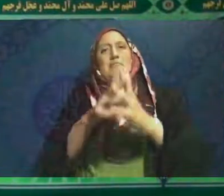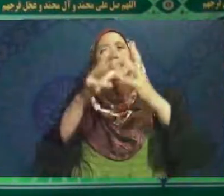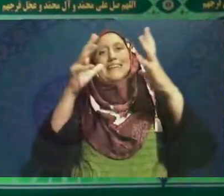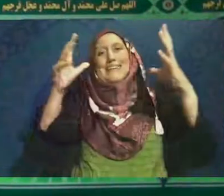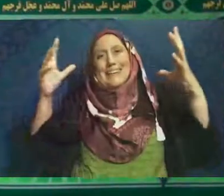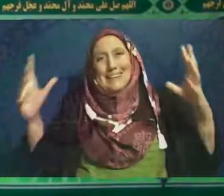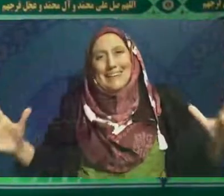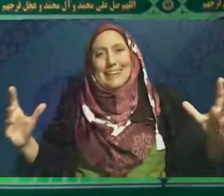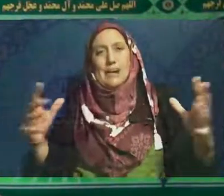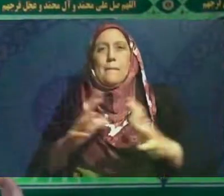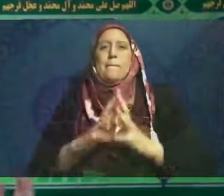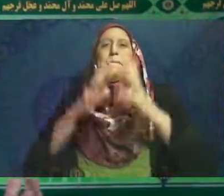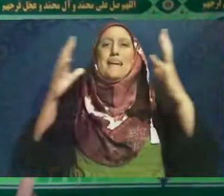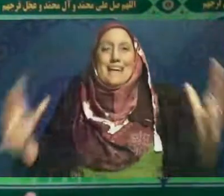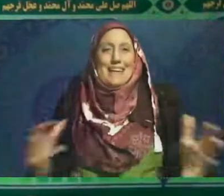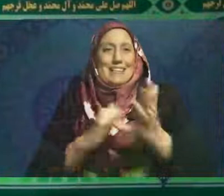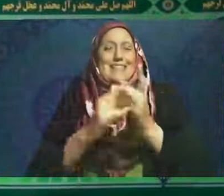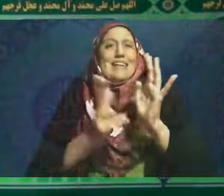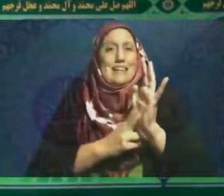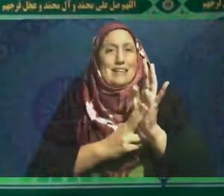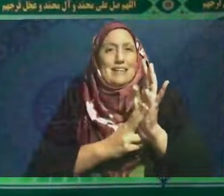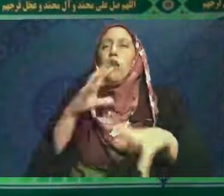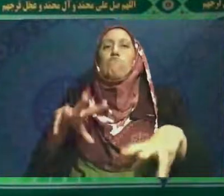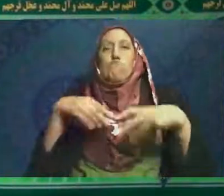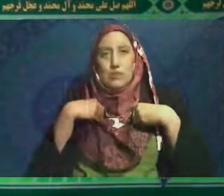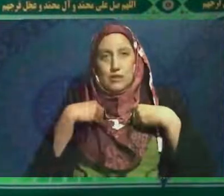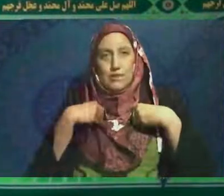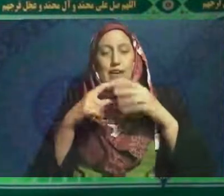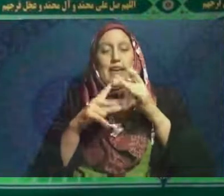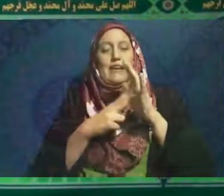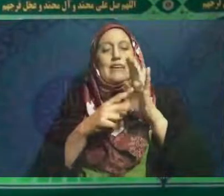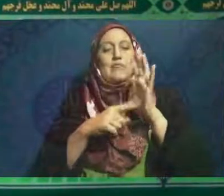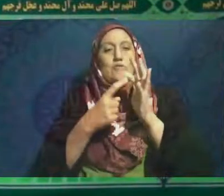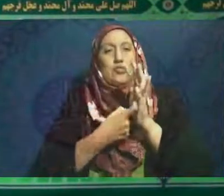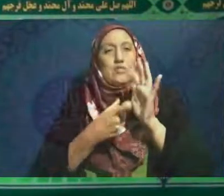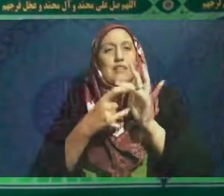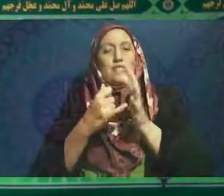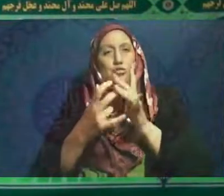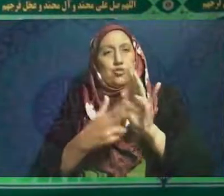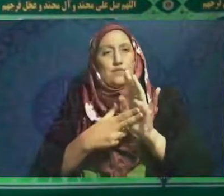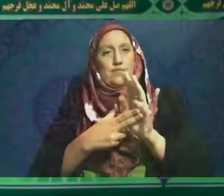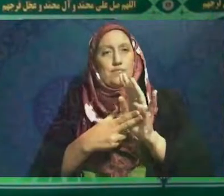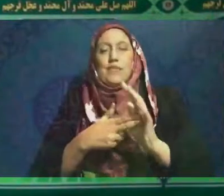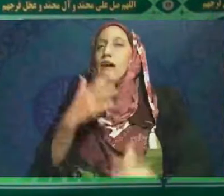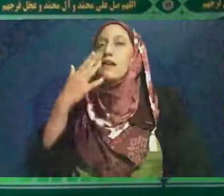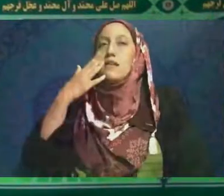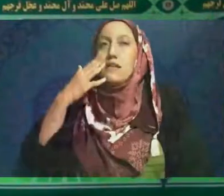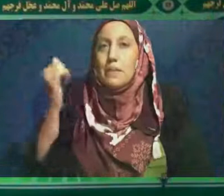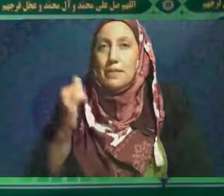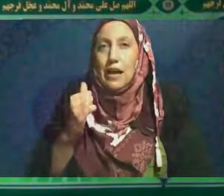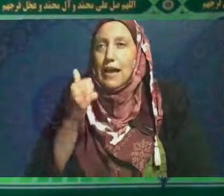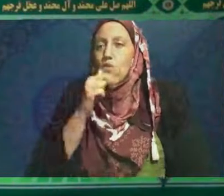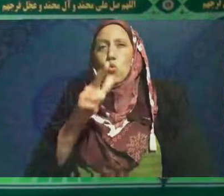yes, no matter how mortal your sin it was, but now that you regretted it, hopefully you receive